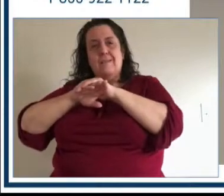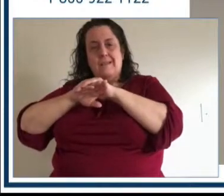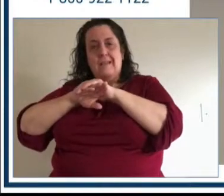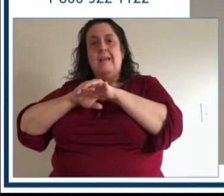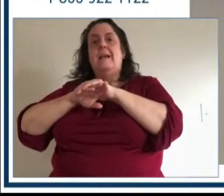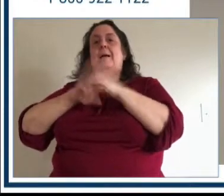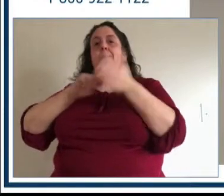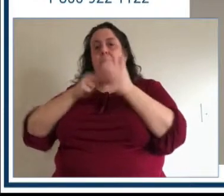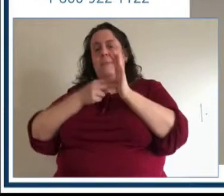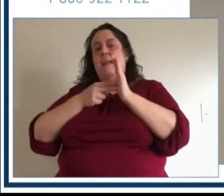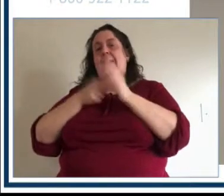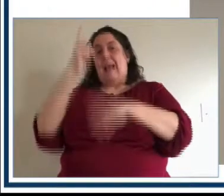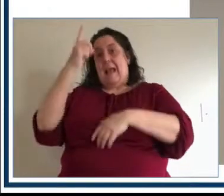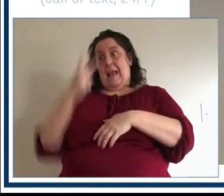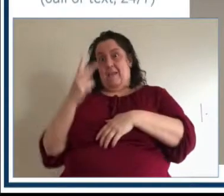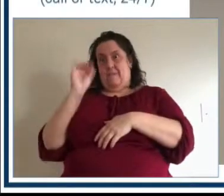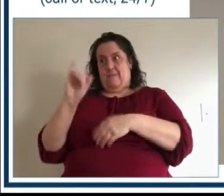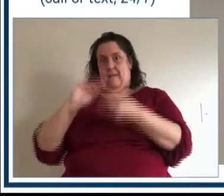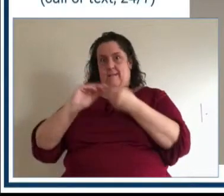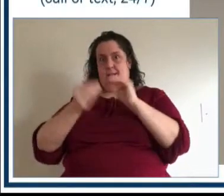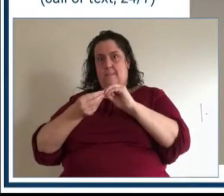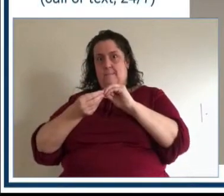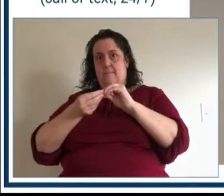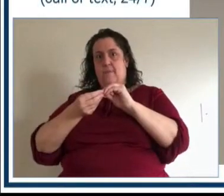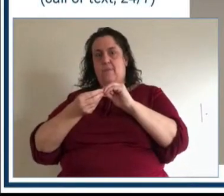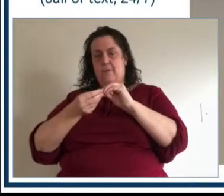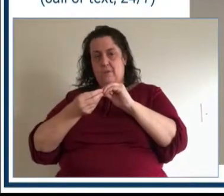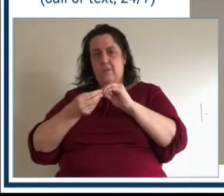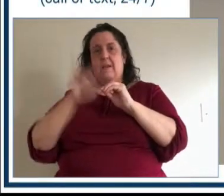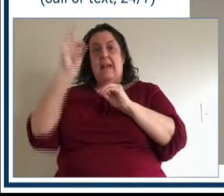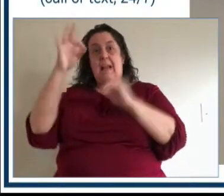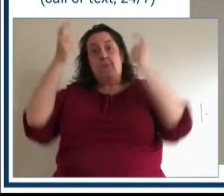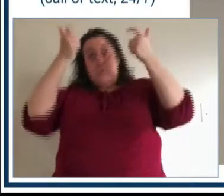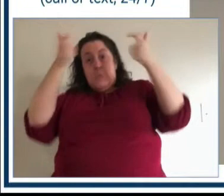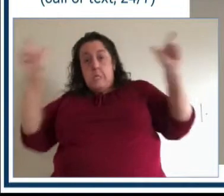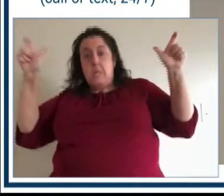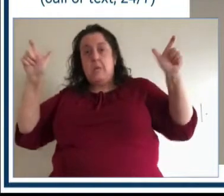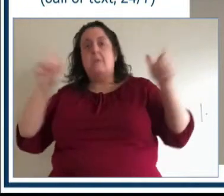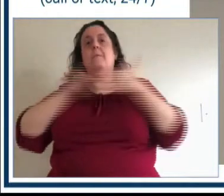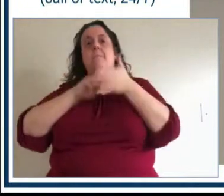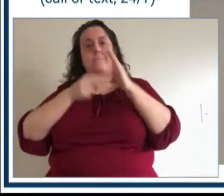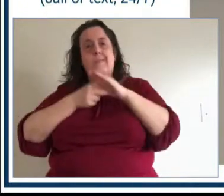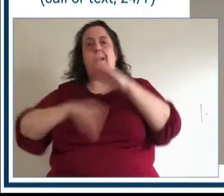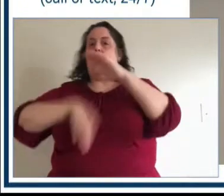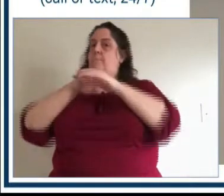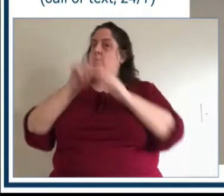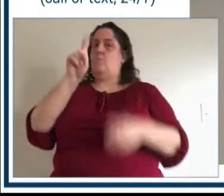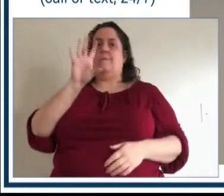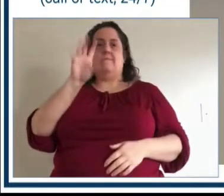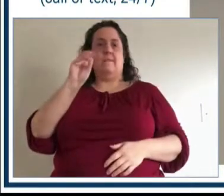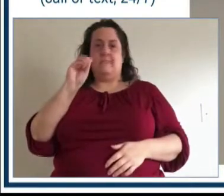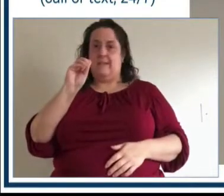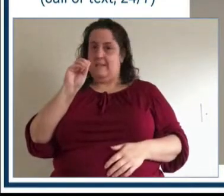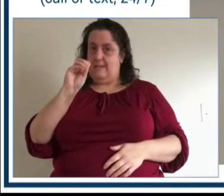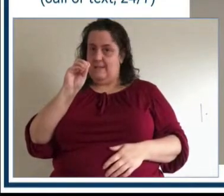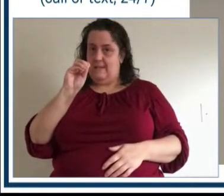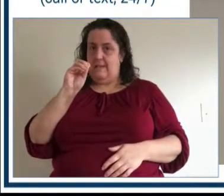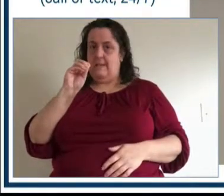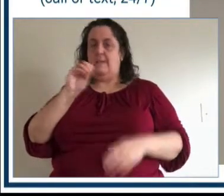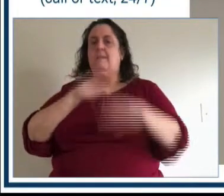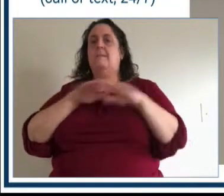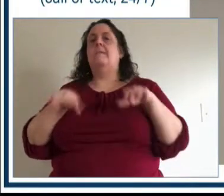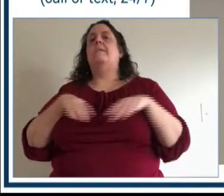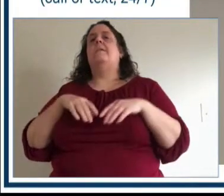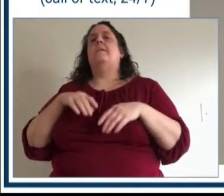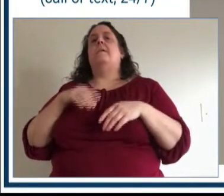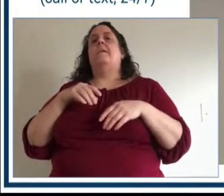to 50% of that to a maximum of 150. Very large facilities, and we did this again in the fourth wave,